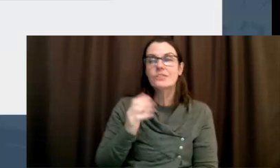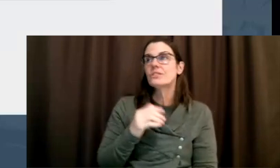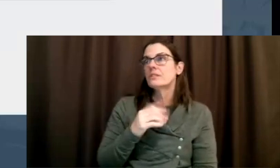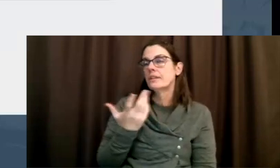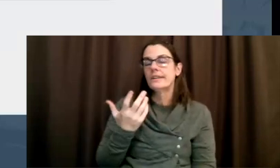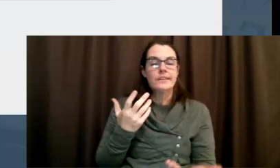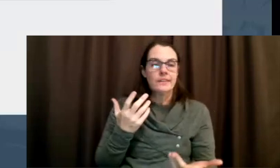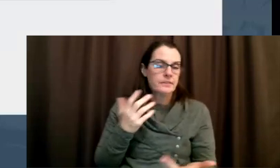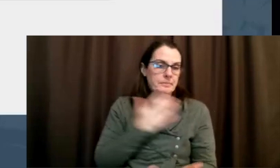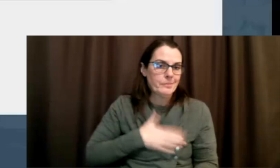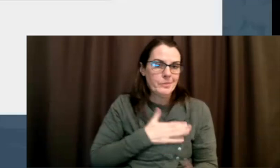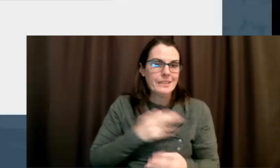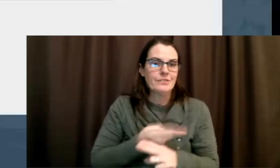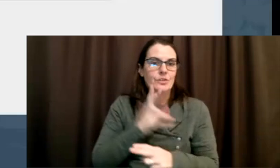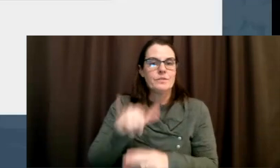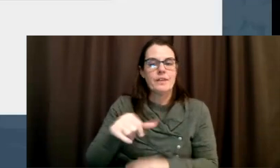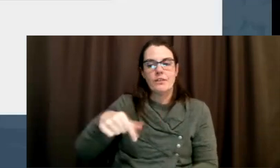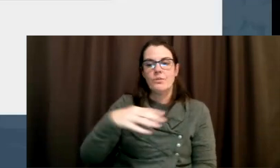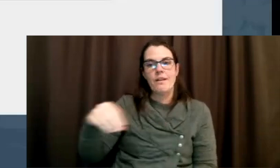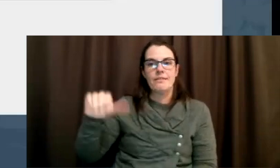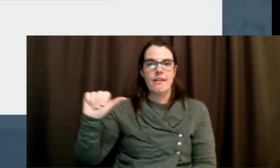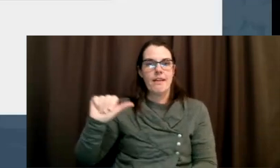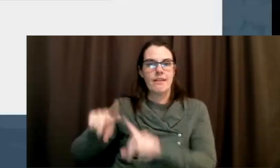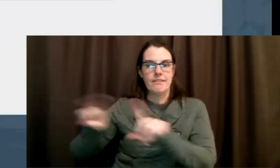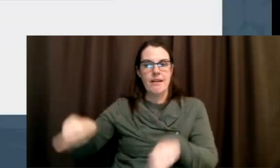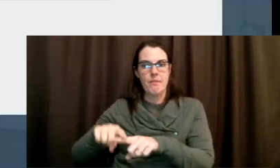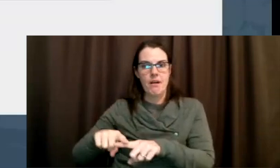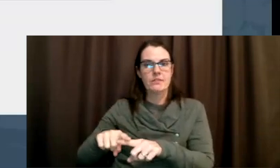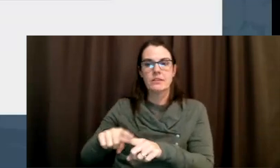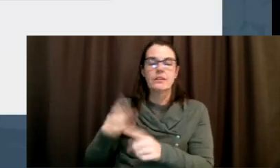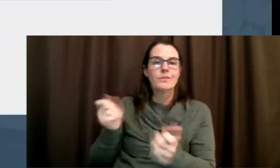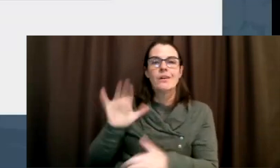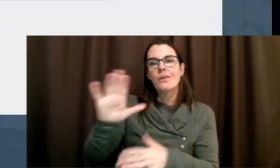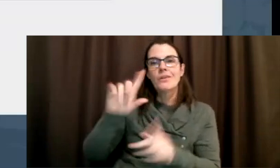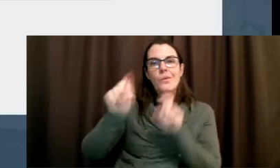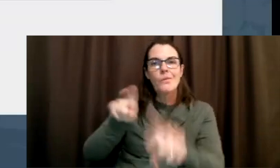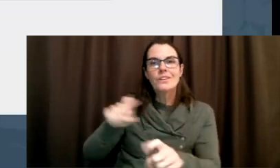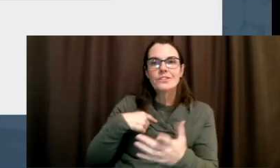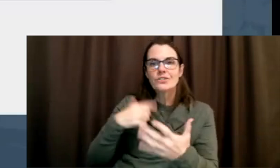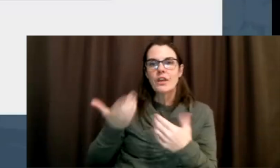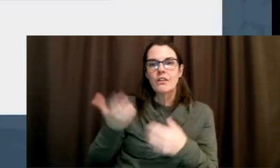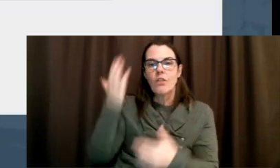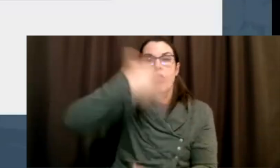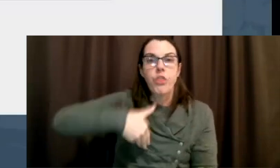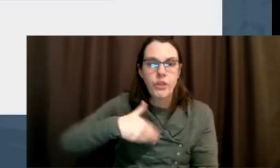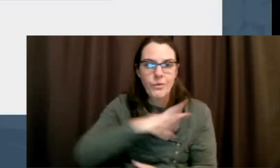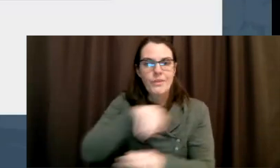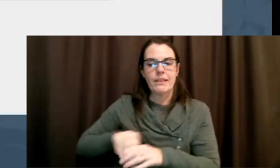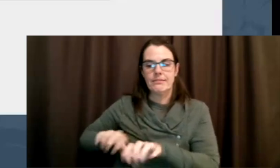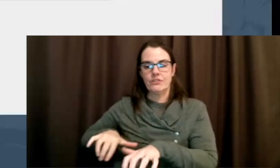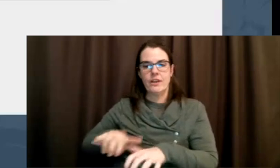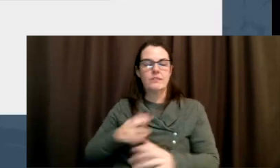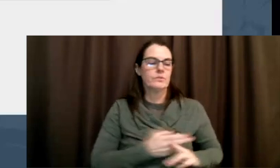use that Q&A box for those. We really don't want your questions to get buried in the chat box. We do